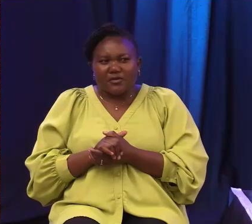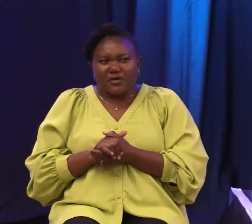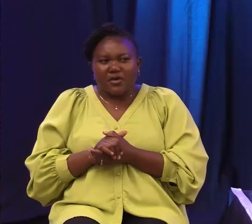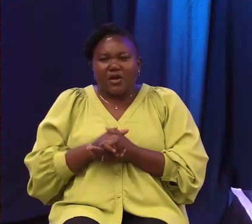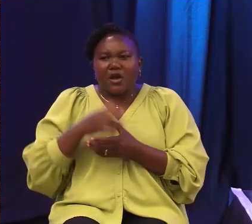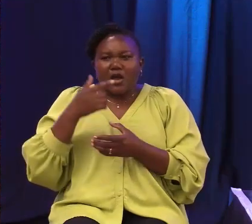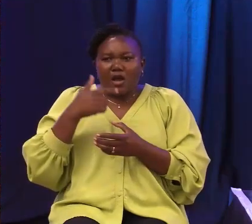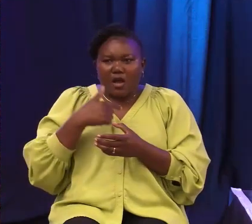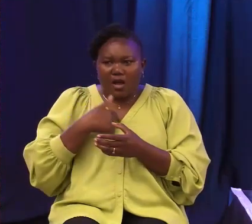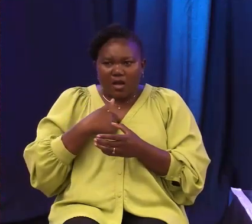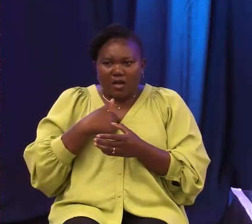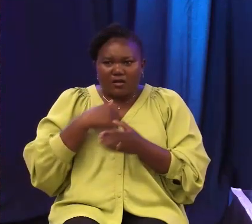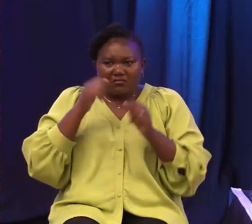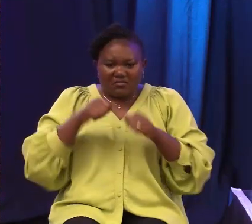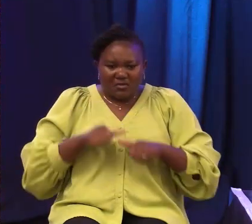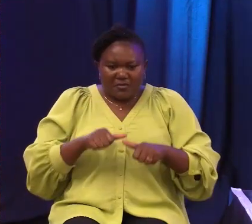developing as I should.